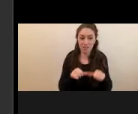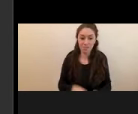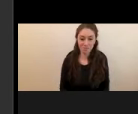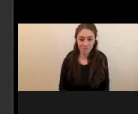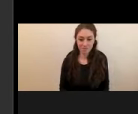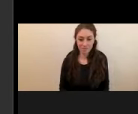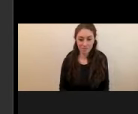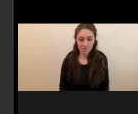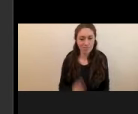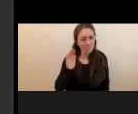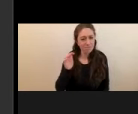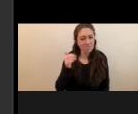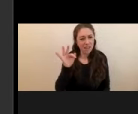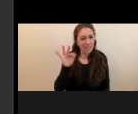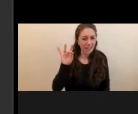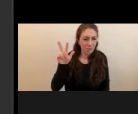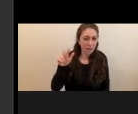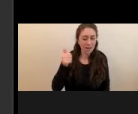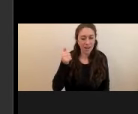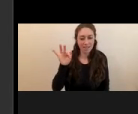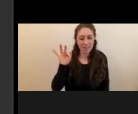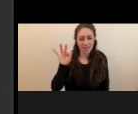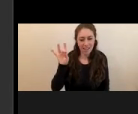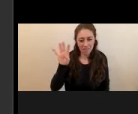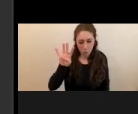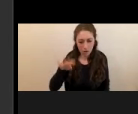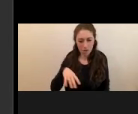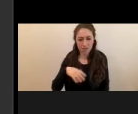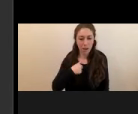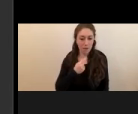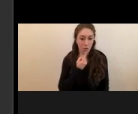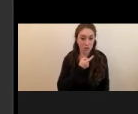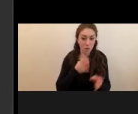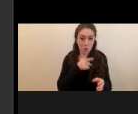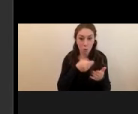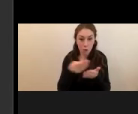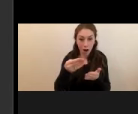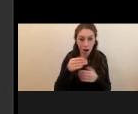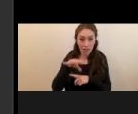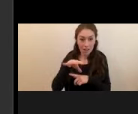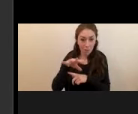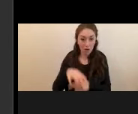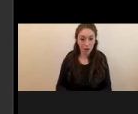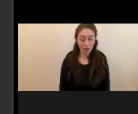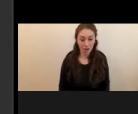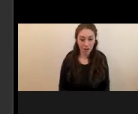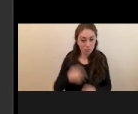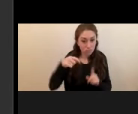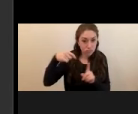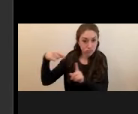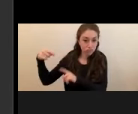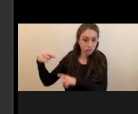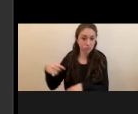back in 83, 84. I was the only one who had purchased a camera and start doing my own